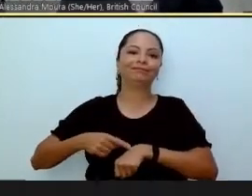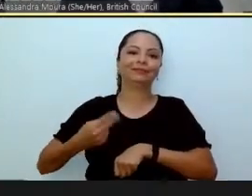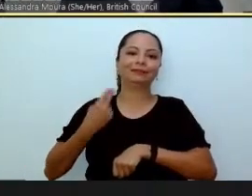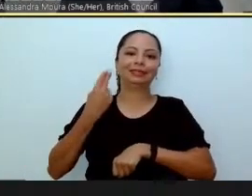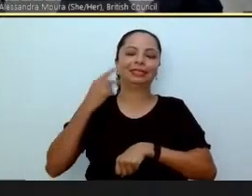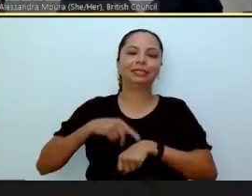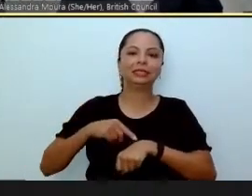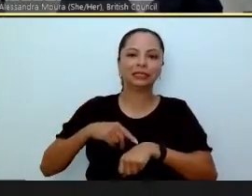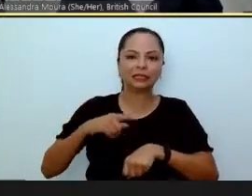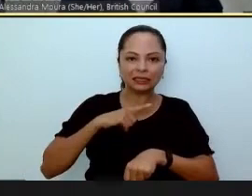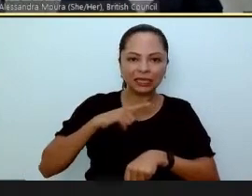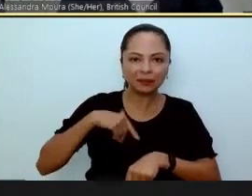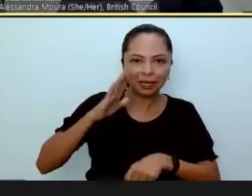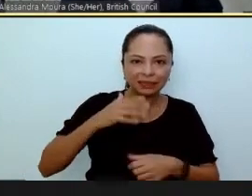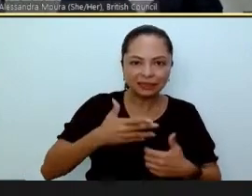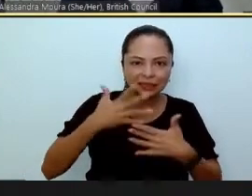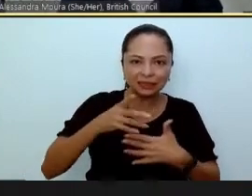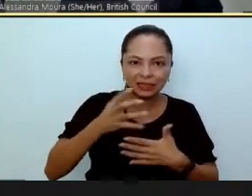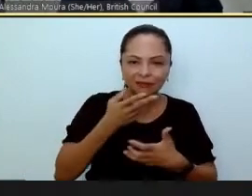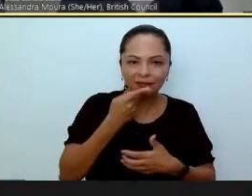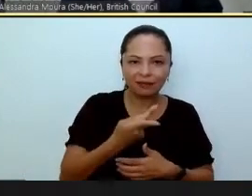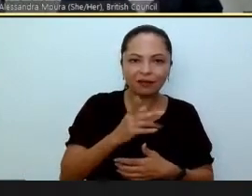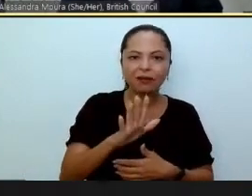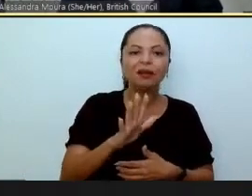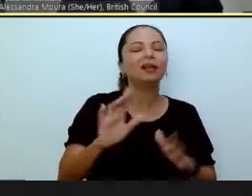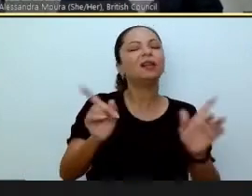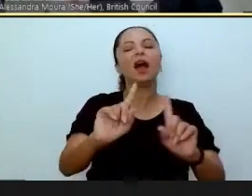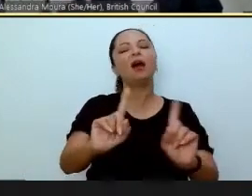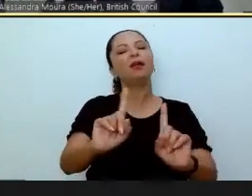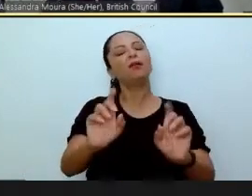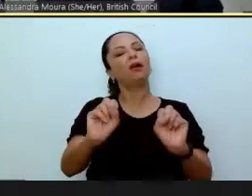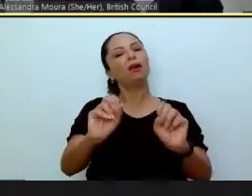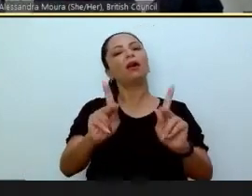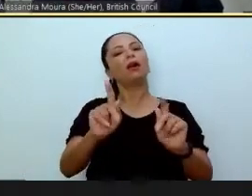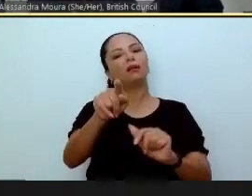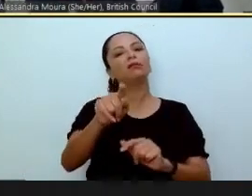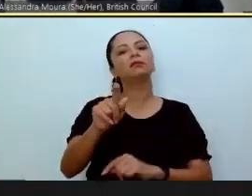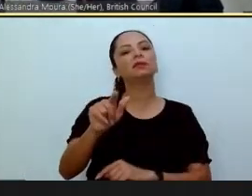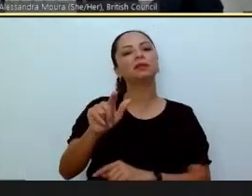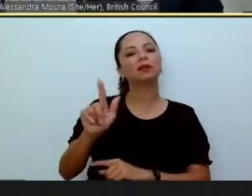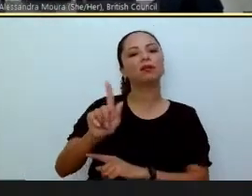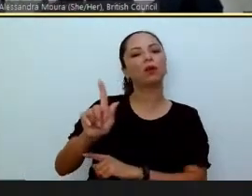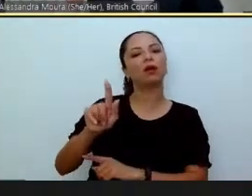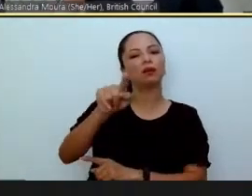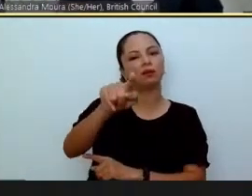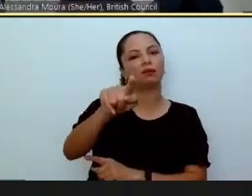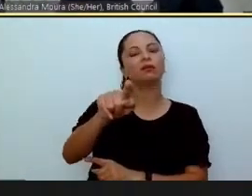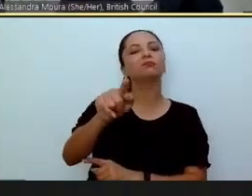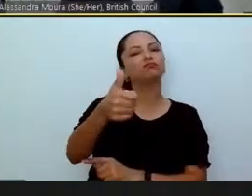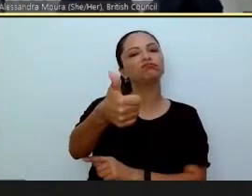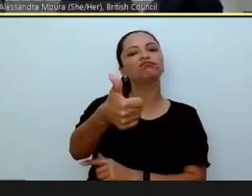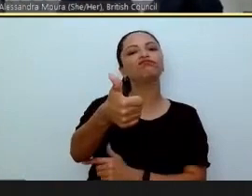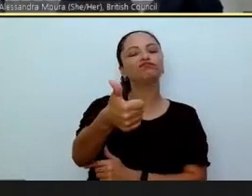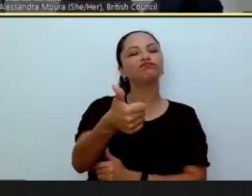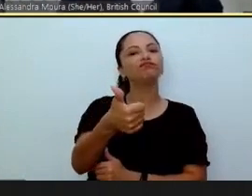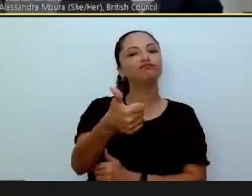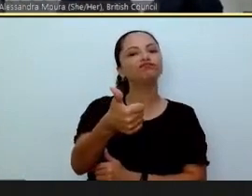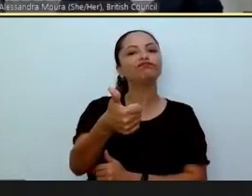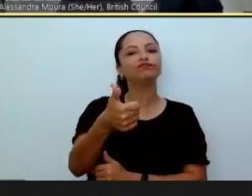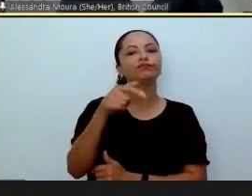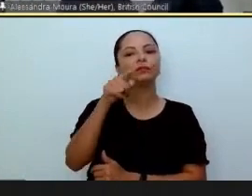No, I think you covered everything. I mean, with that last